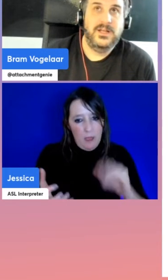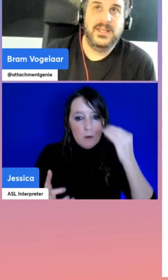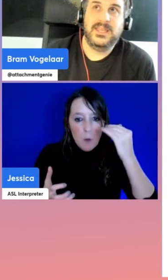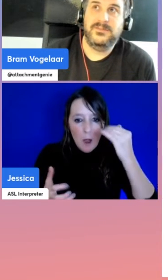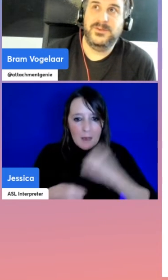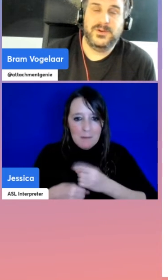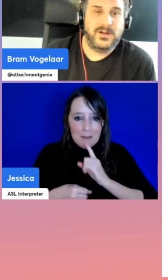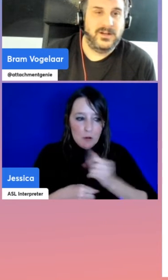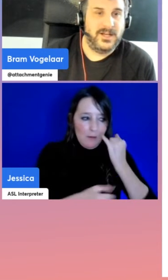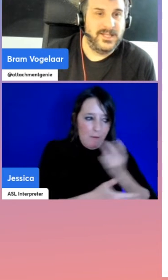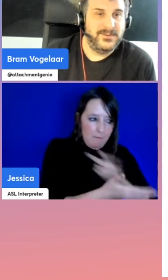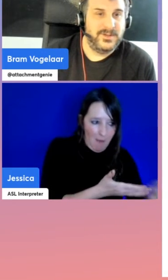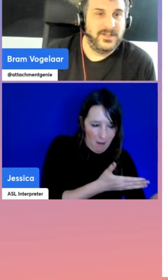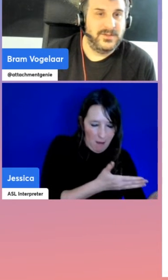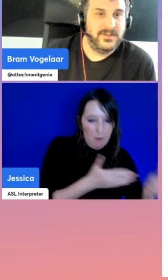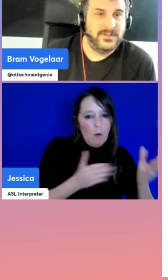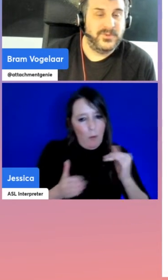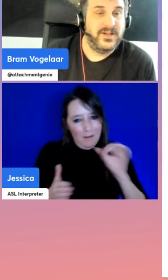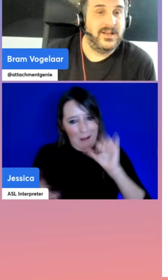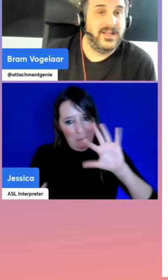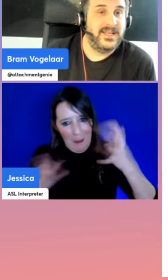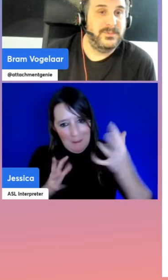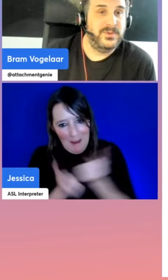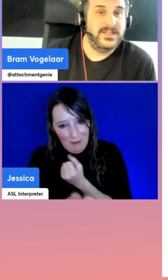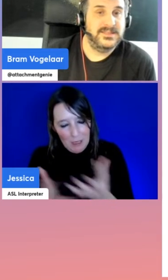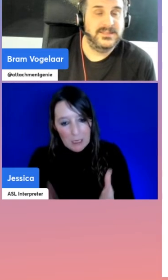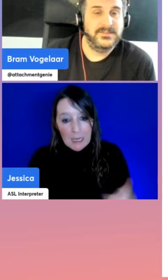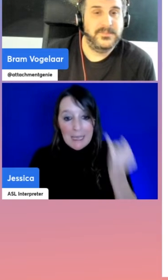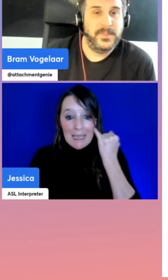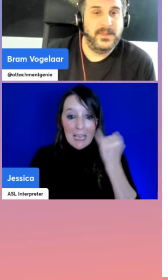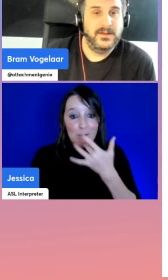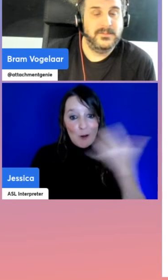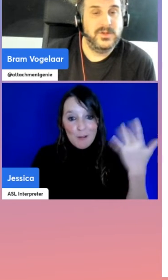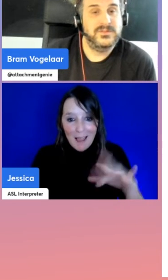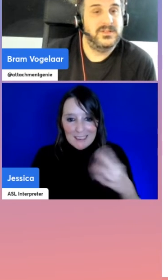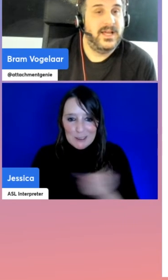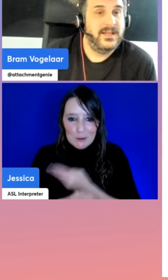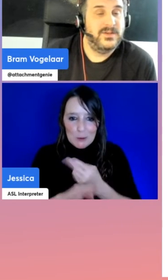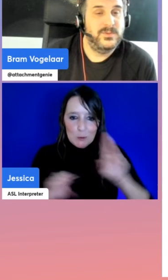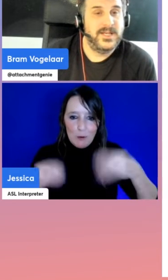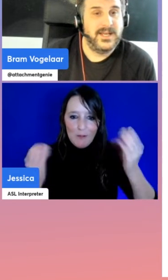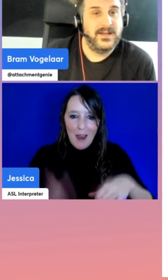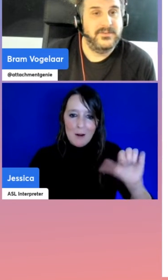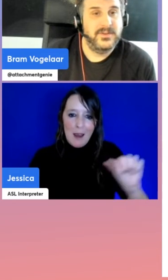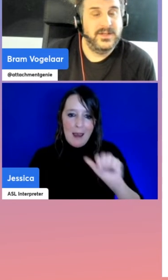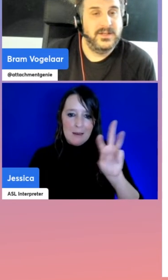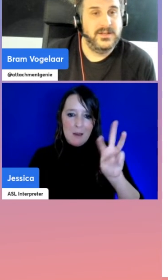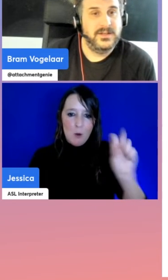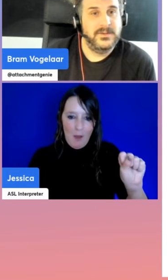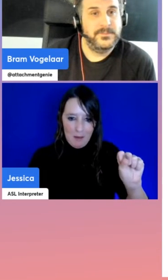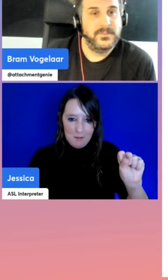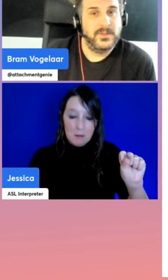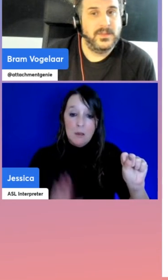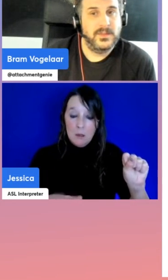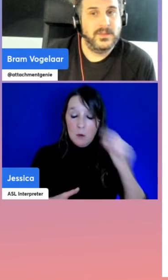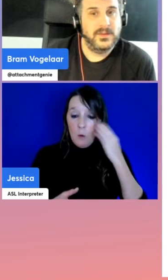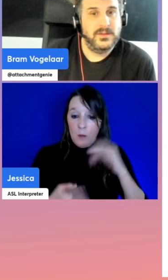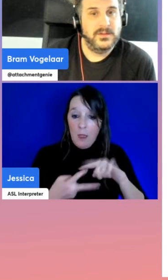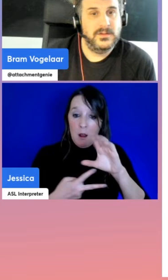domains. If you are lucky to run on a provider like AWS, Consul and Nomad have